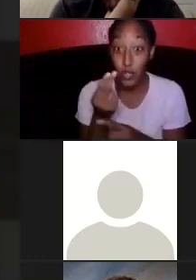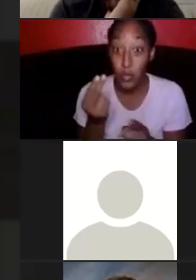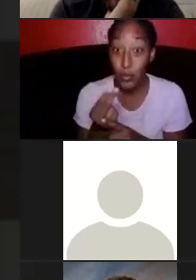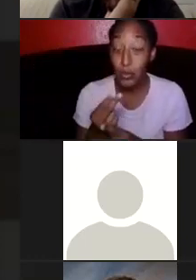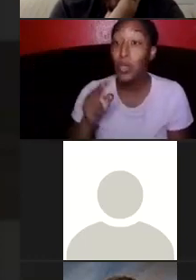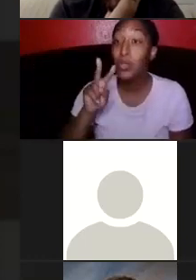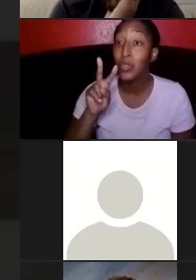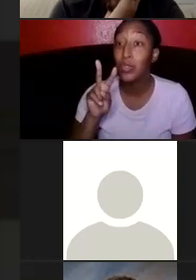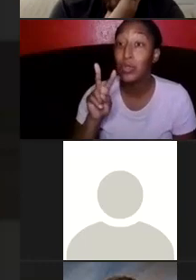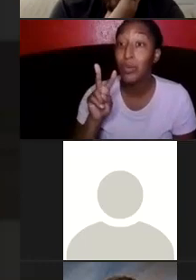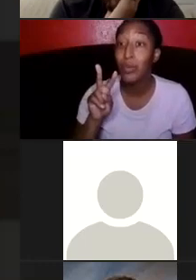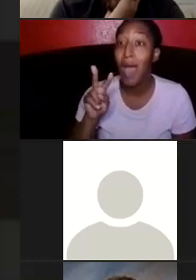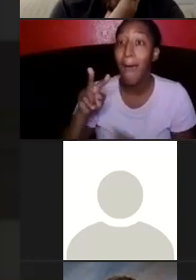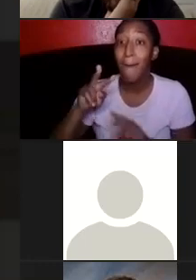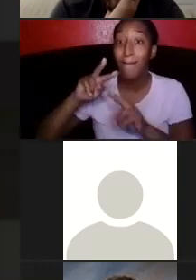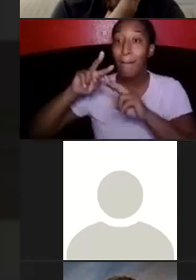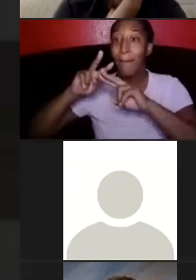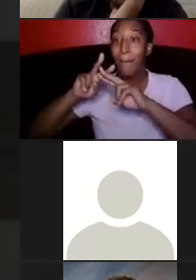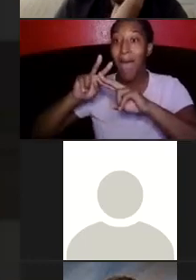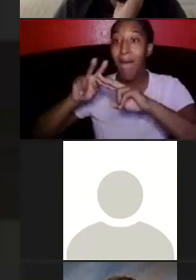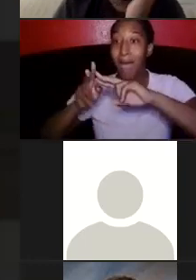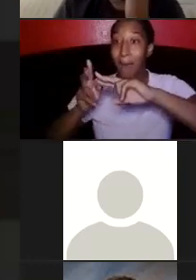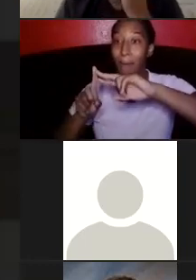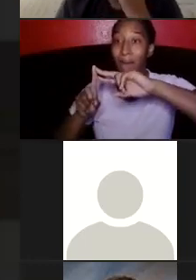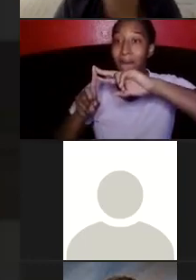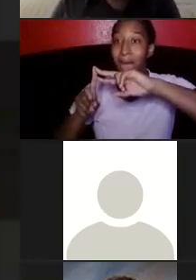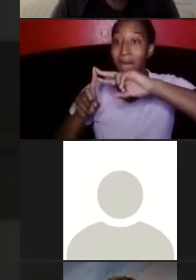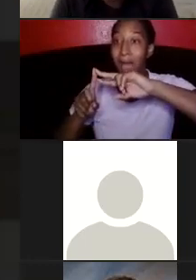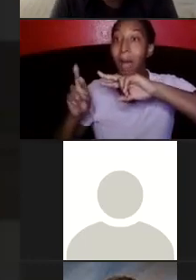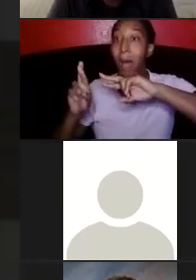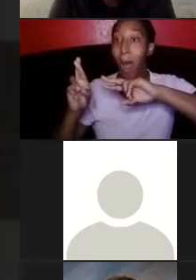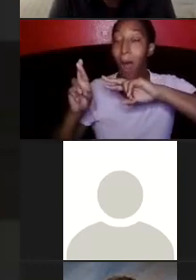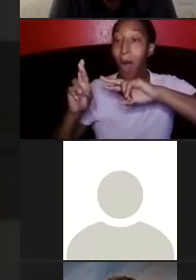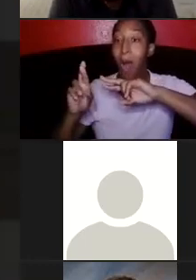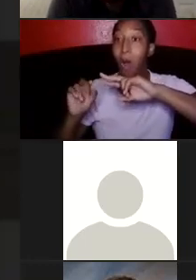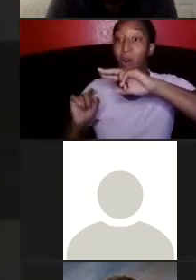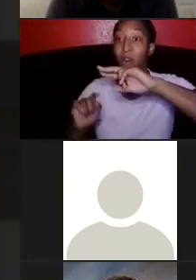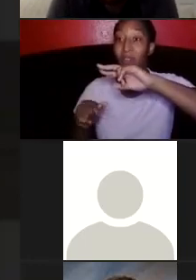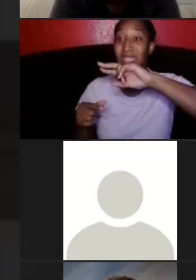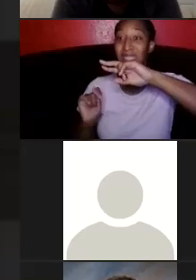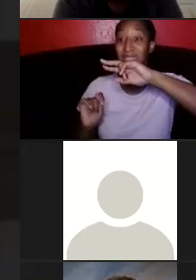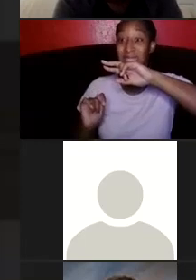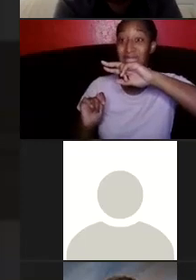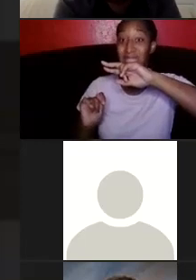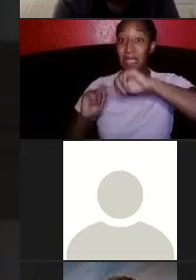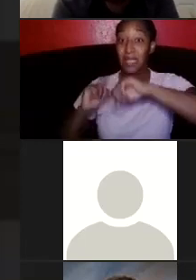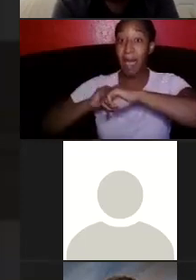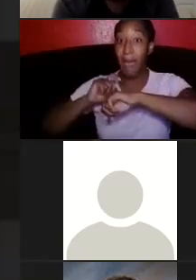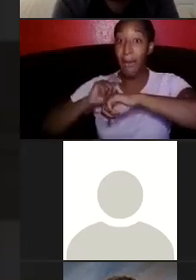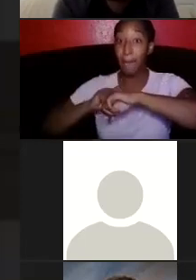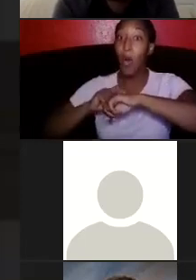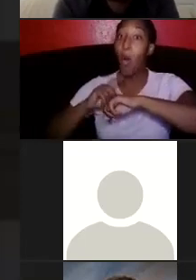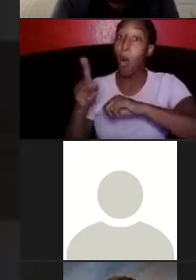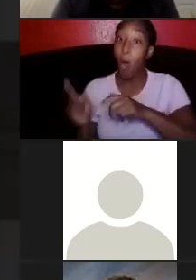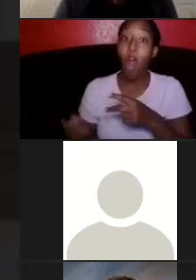or I can use this formula, square root of big G times big M over R, where